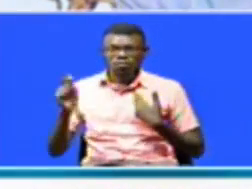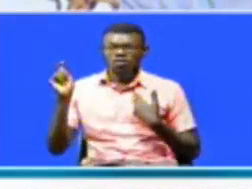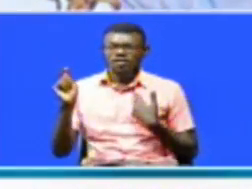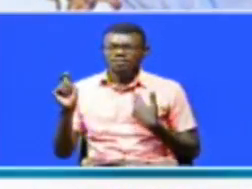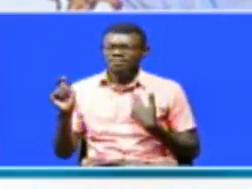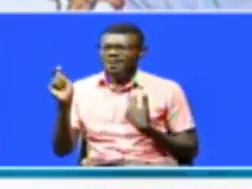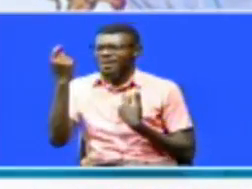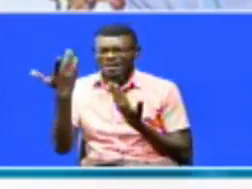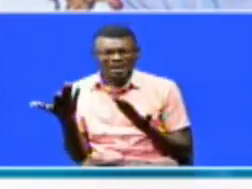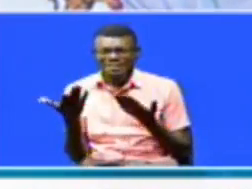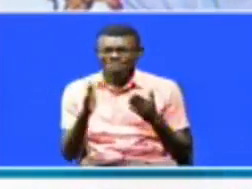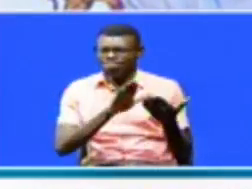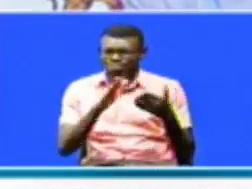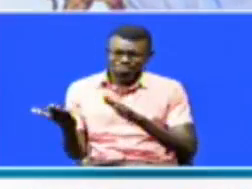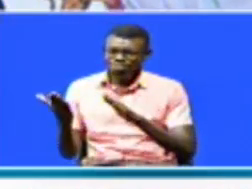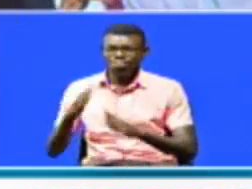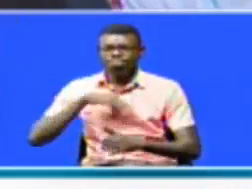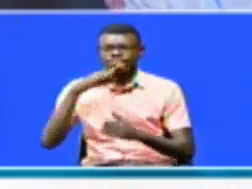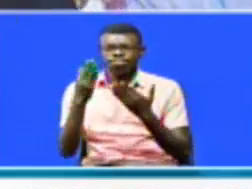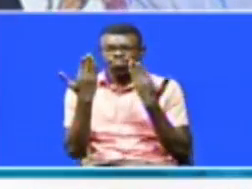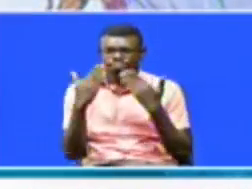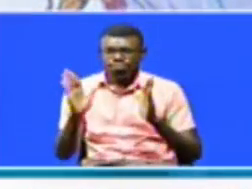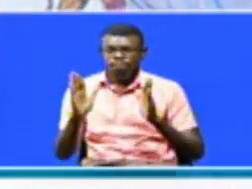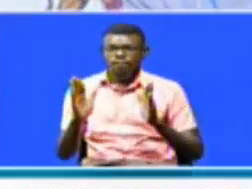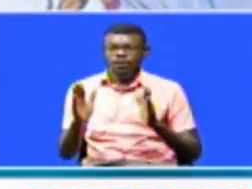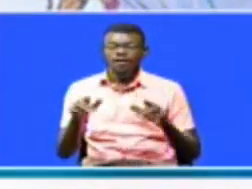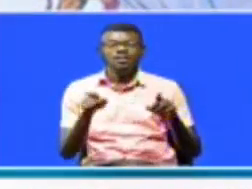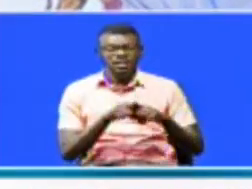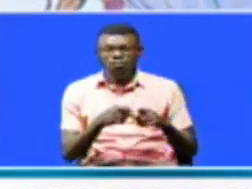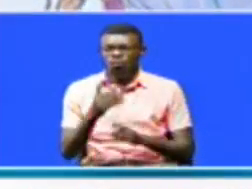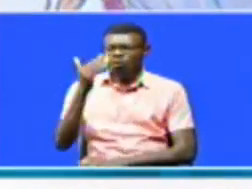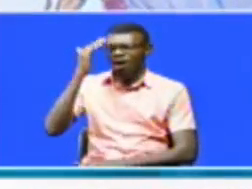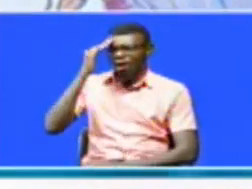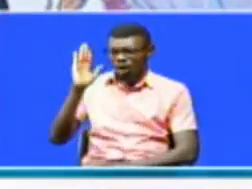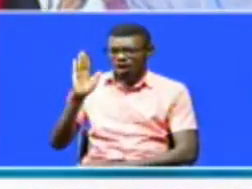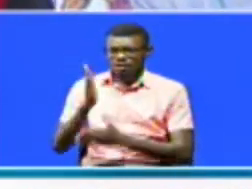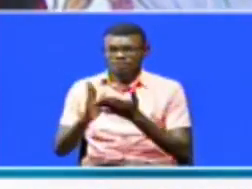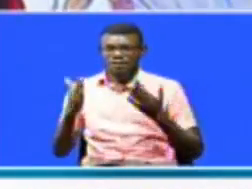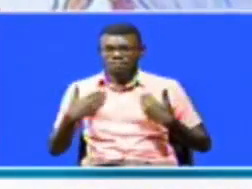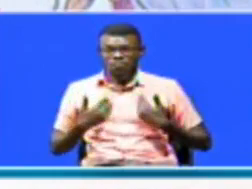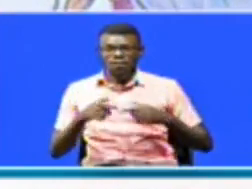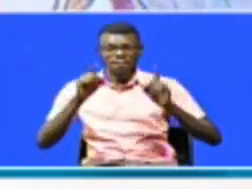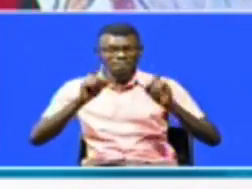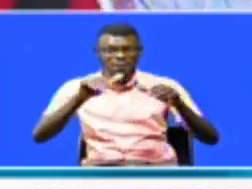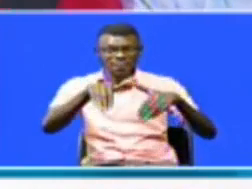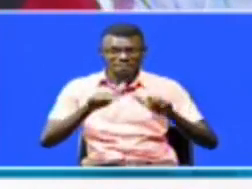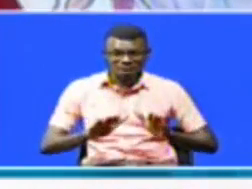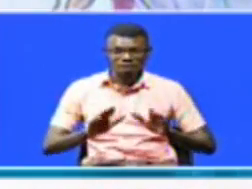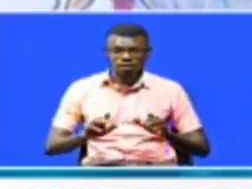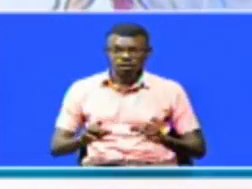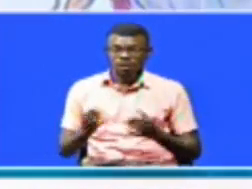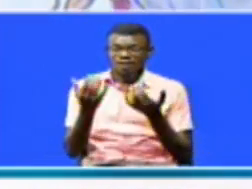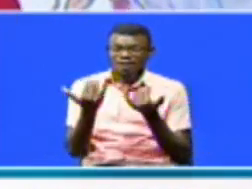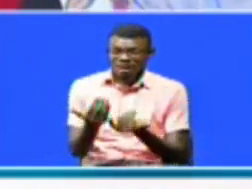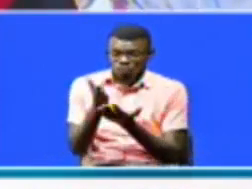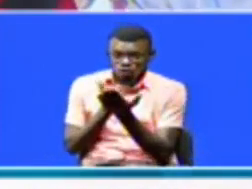different facilities. We do know, and we do have accounts of people who require to be given their last rites. And what we are saying is that